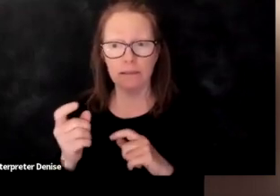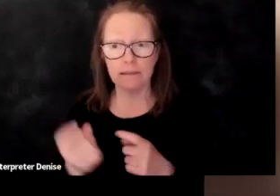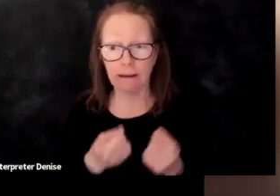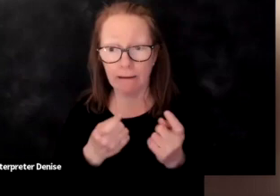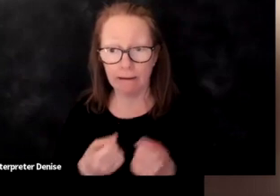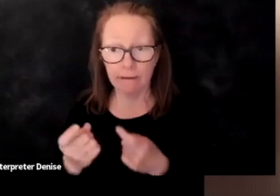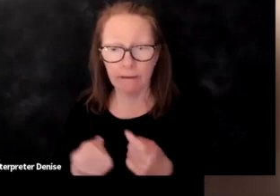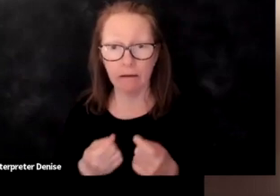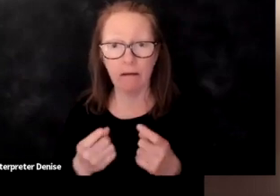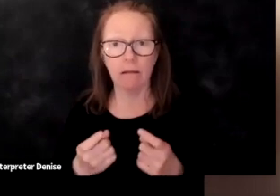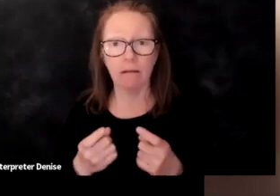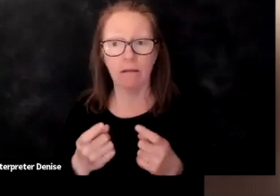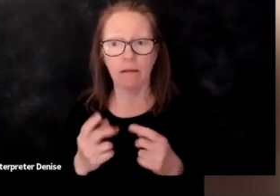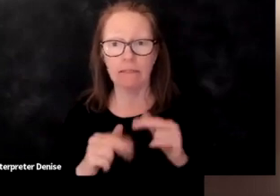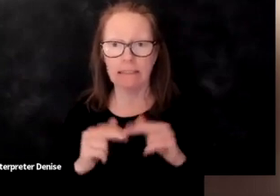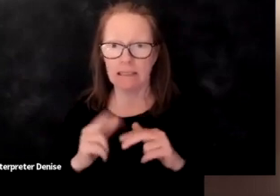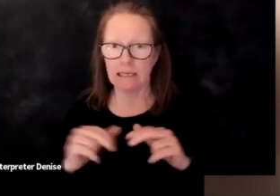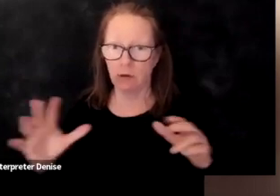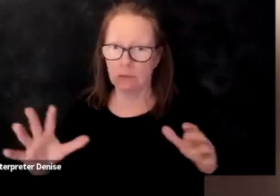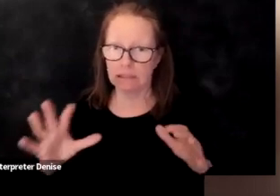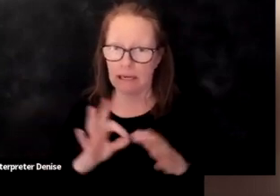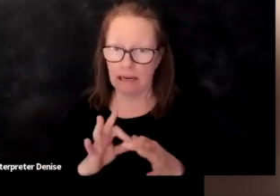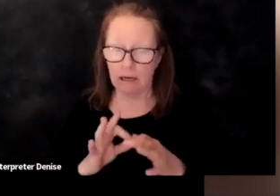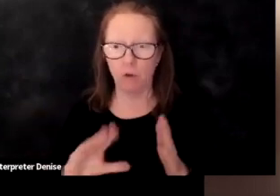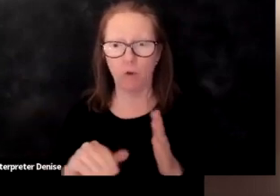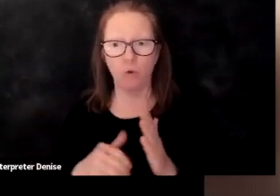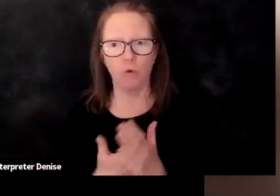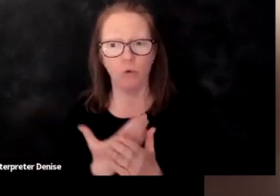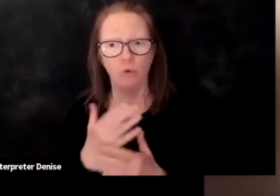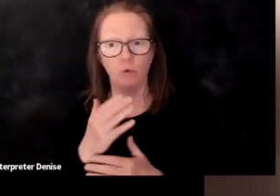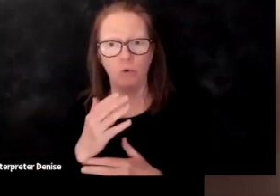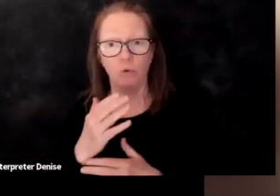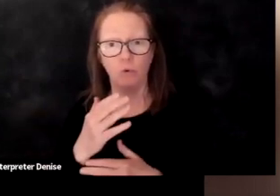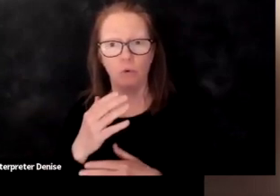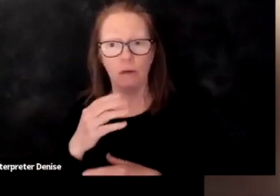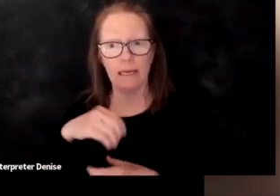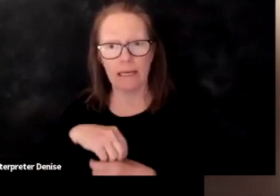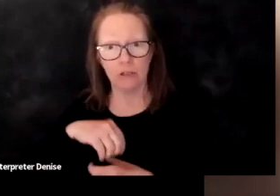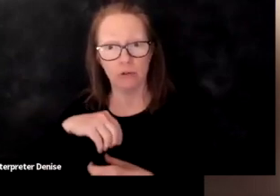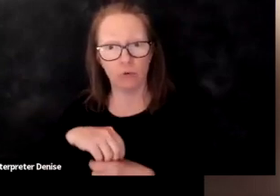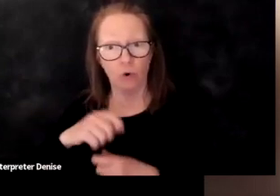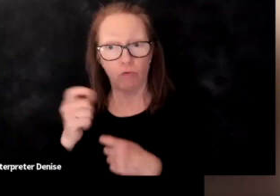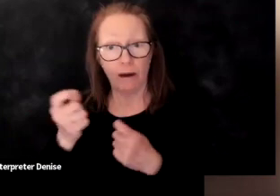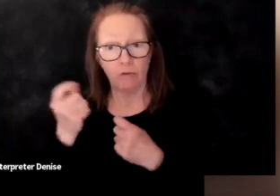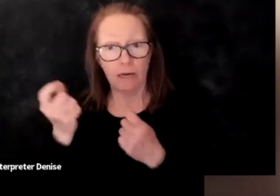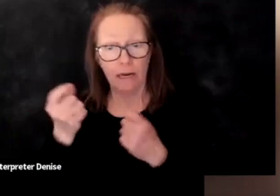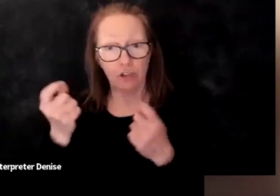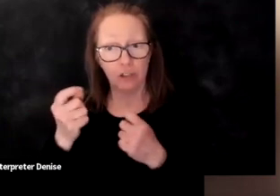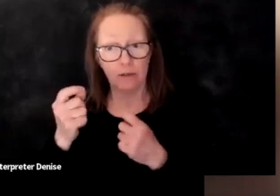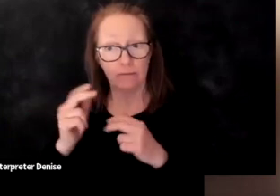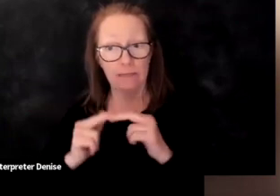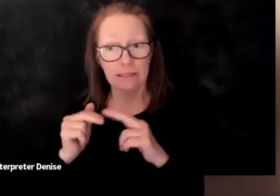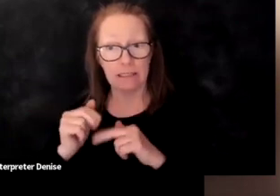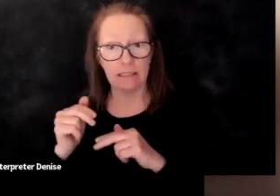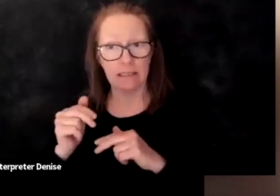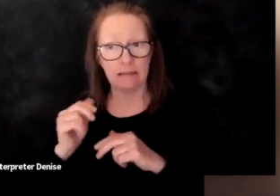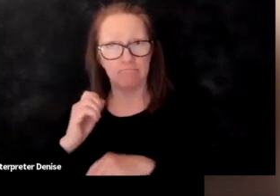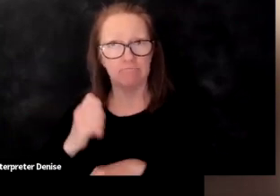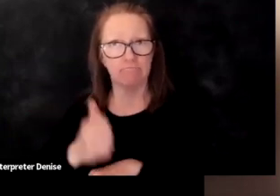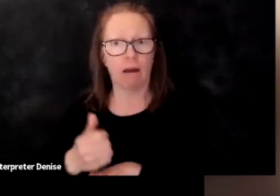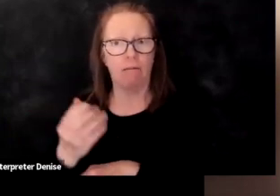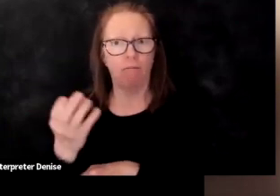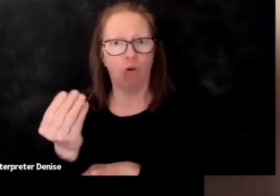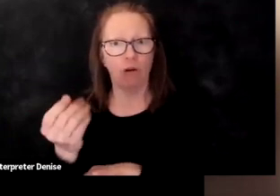connected, and the new CAS indoor recreation facility created 14 years ago. I think this